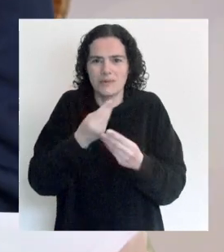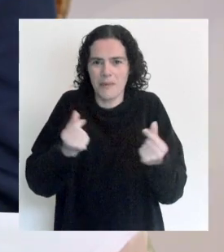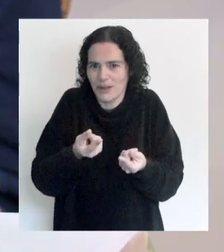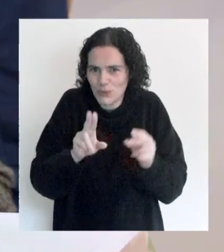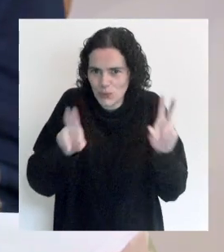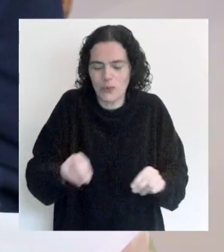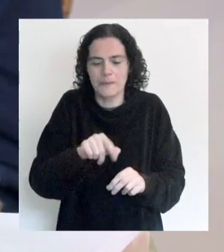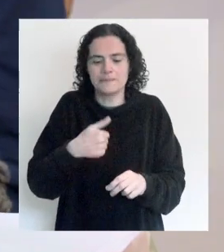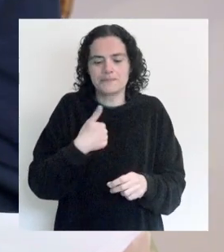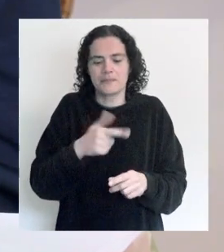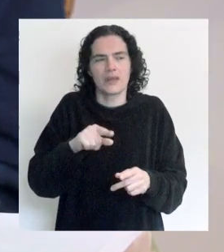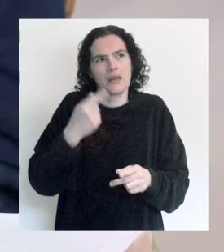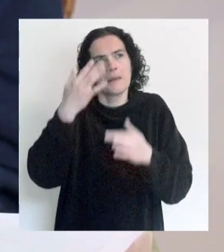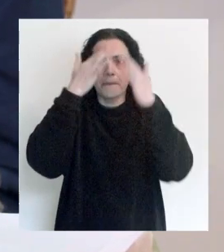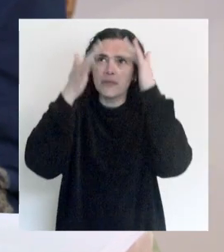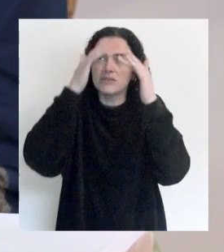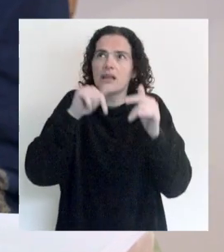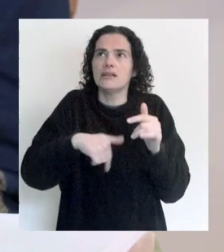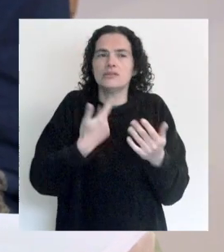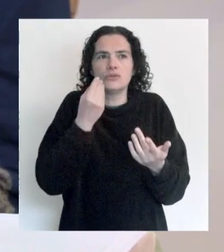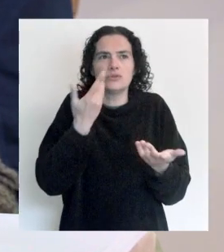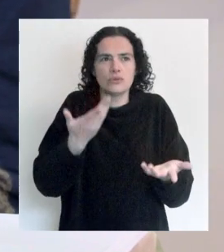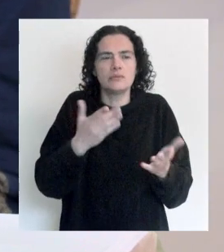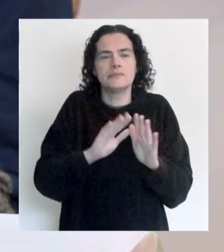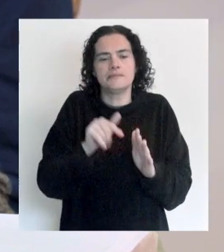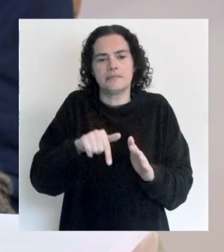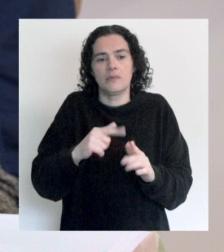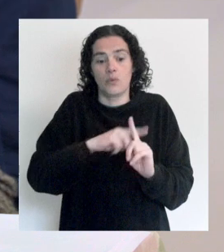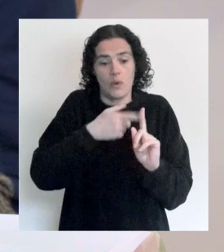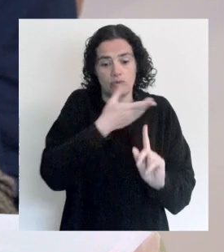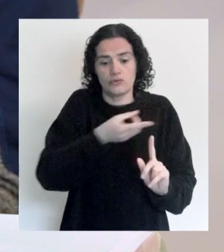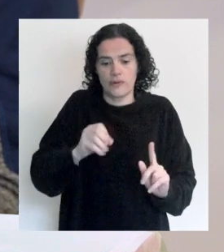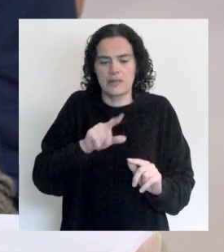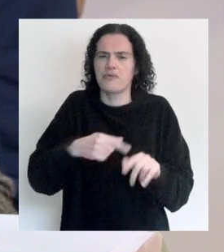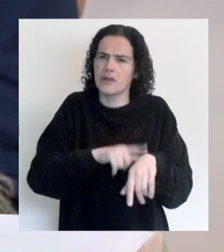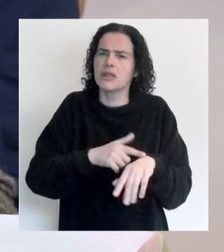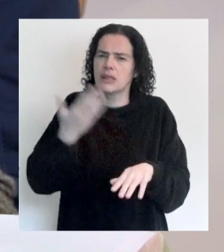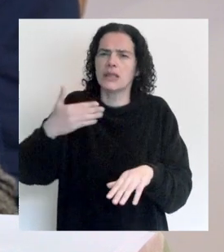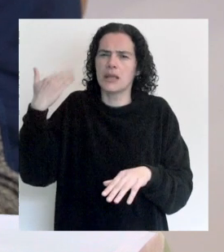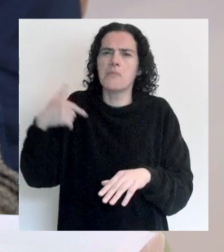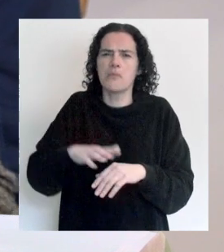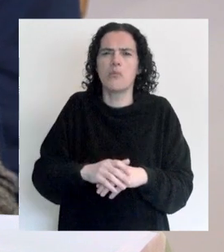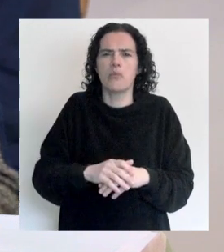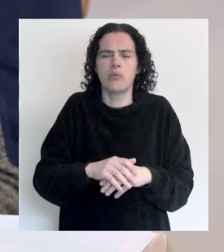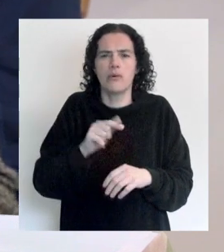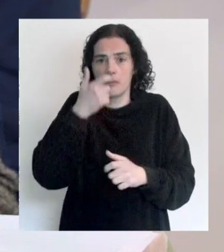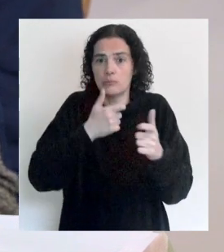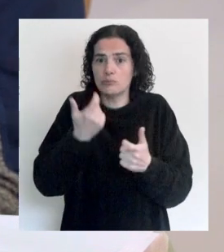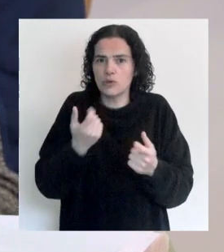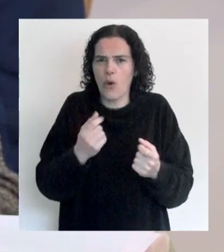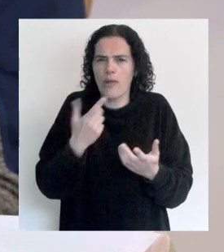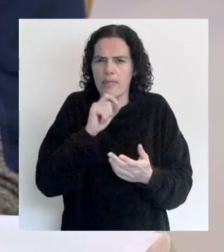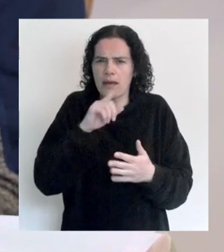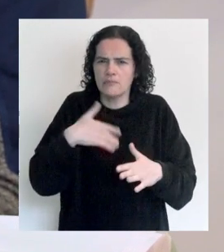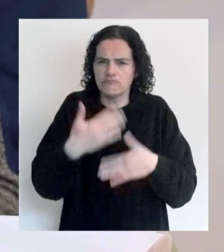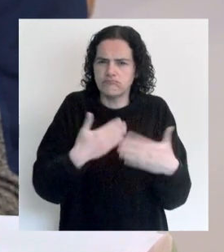Now, I think one thing which is maybe to be mentioned is this idea that, of course, the 90s were also a period where the art world became much, much